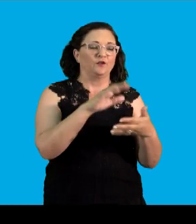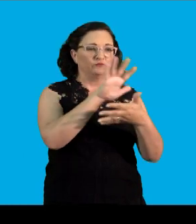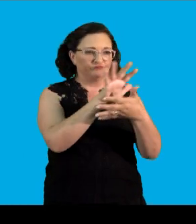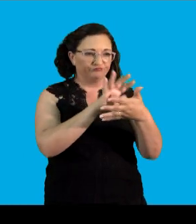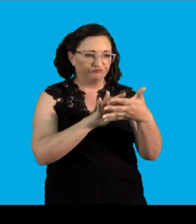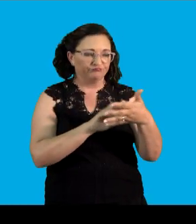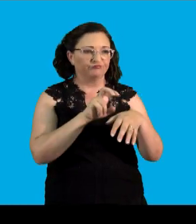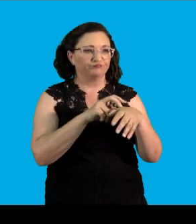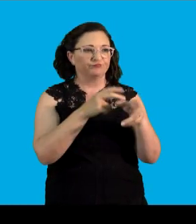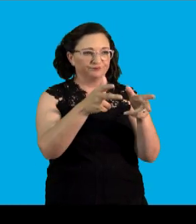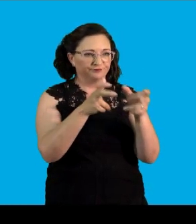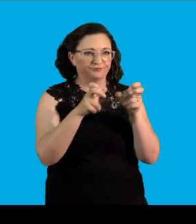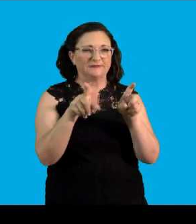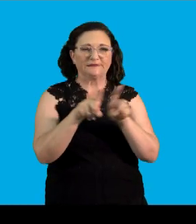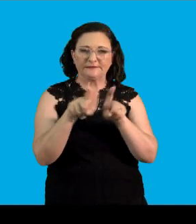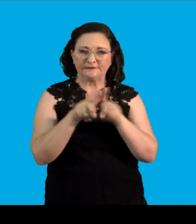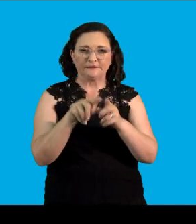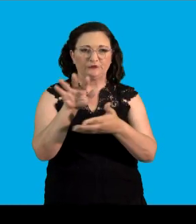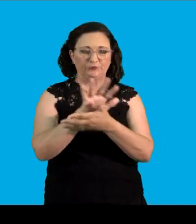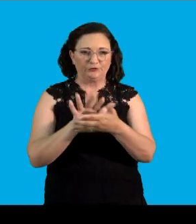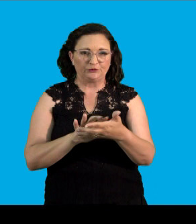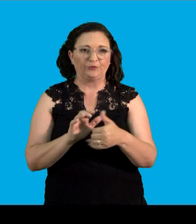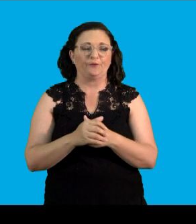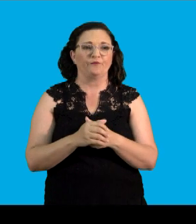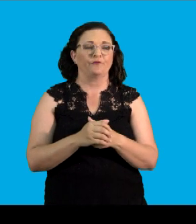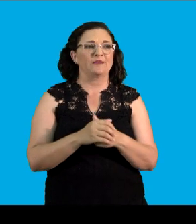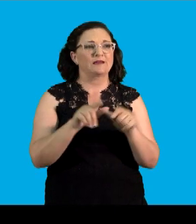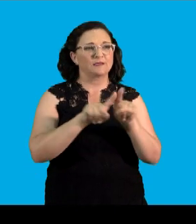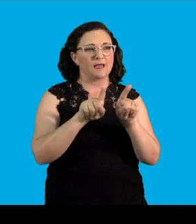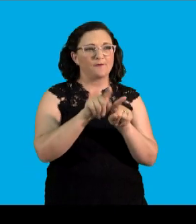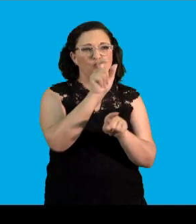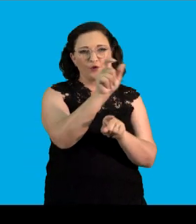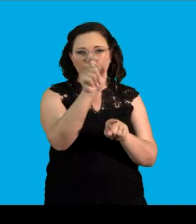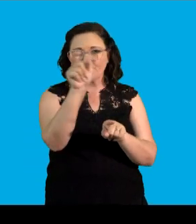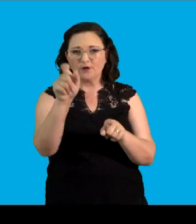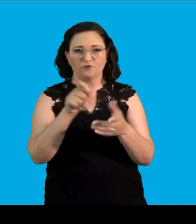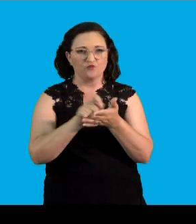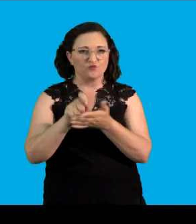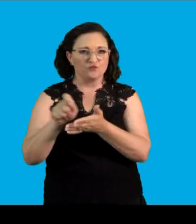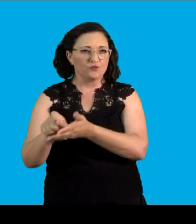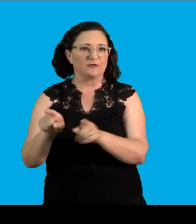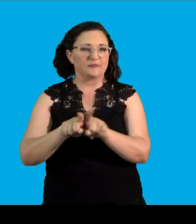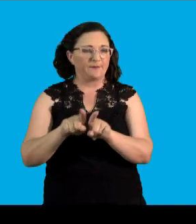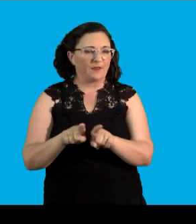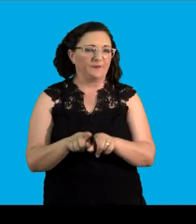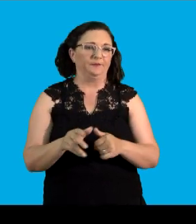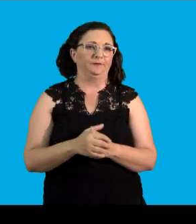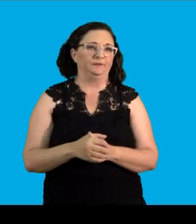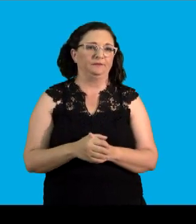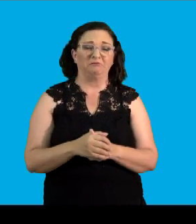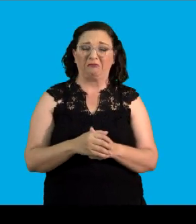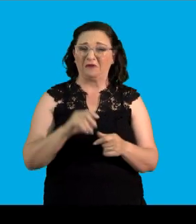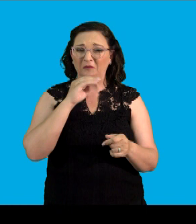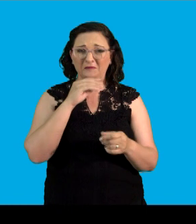from the scenario, case study, or extract. What does this mean? You take it word for word as is. You don't leave